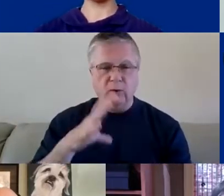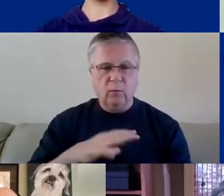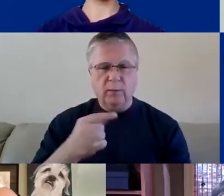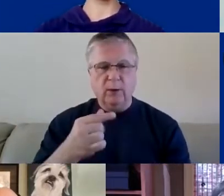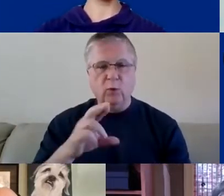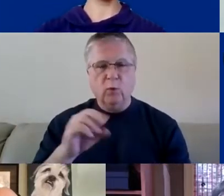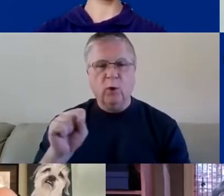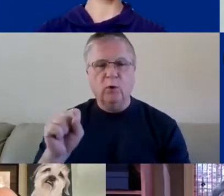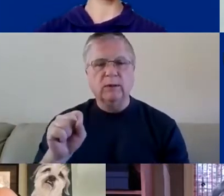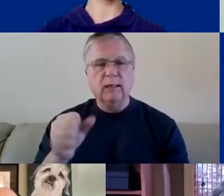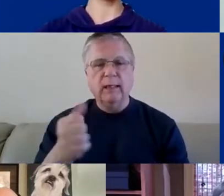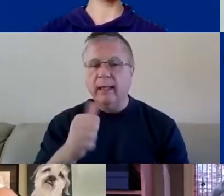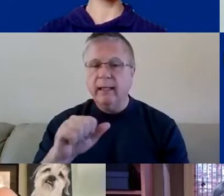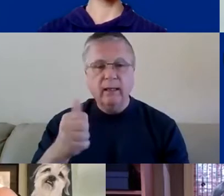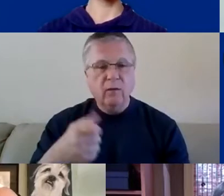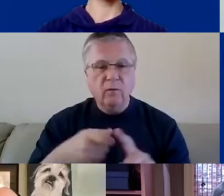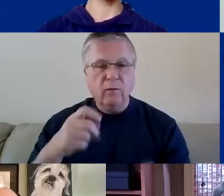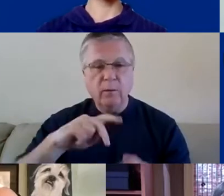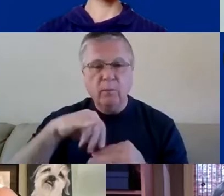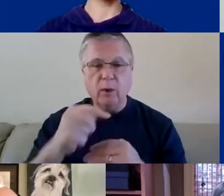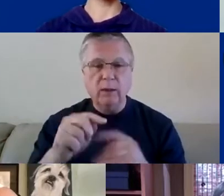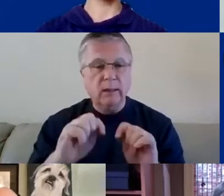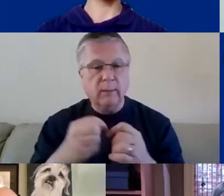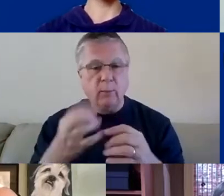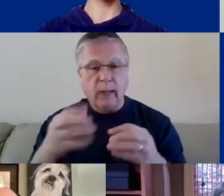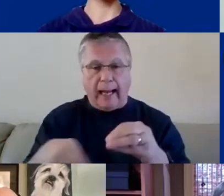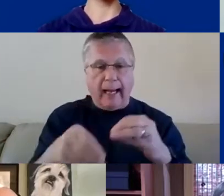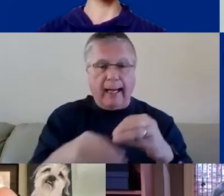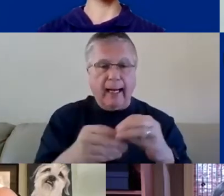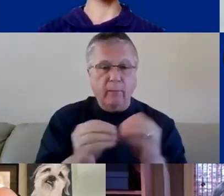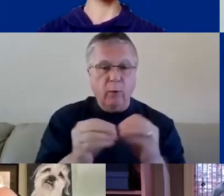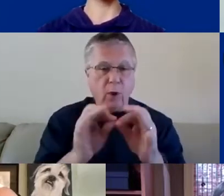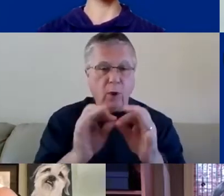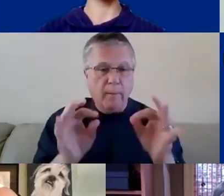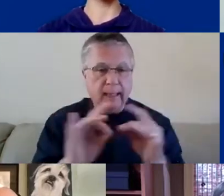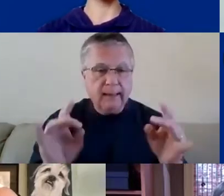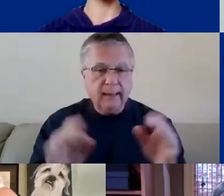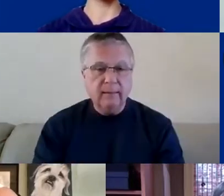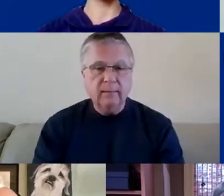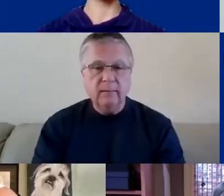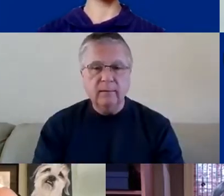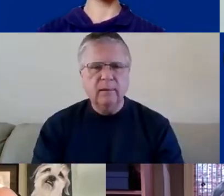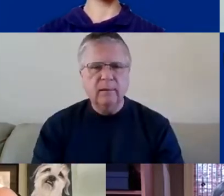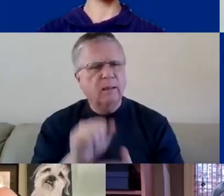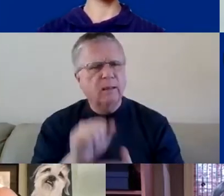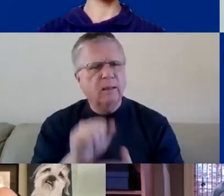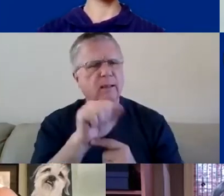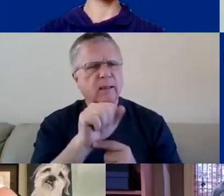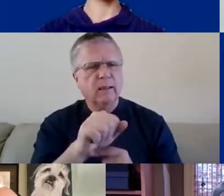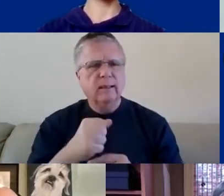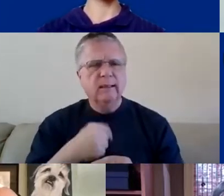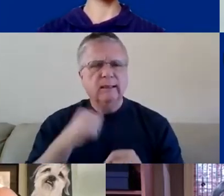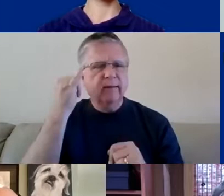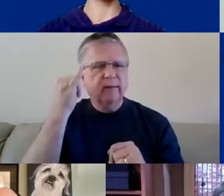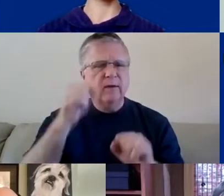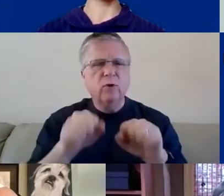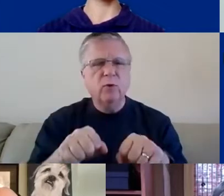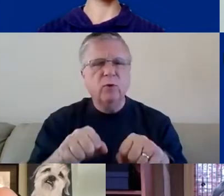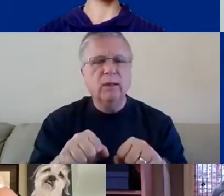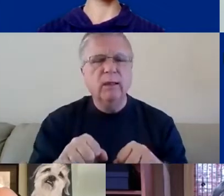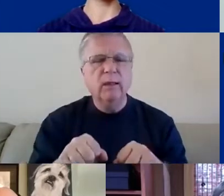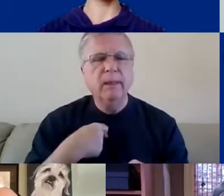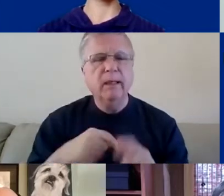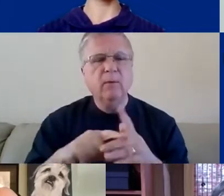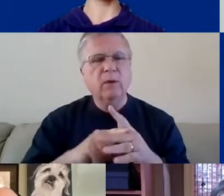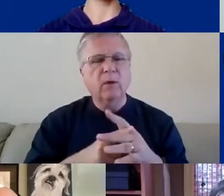from the project team that would like to add any additional comments? Yes, Mr. Lavelle, if I could please, I'd like to start. My